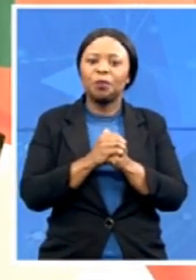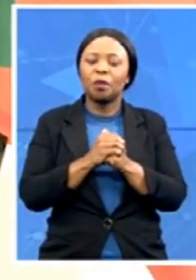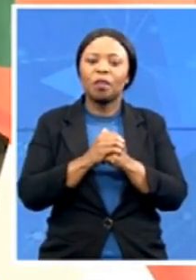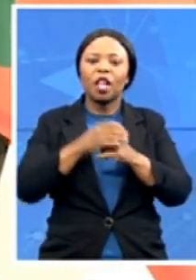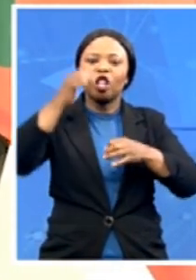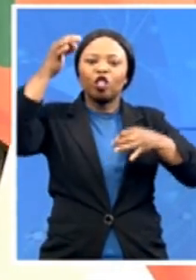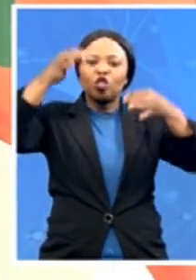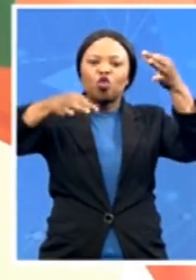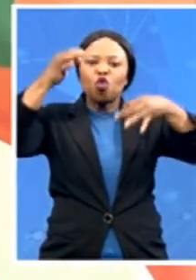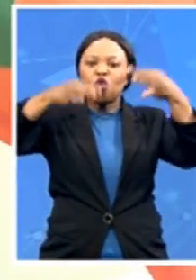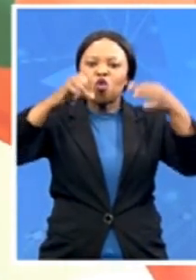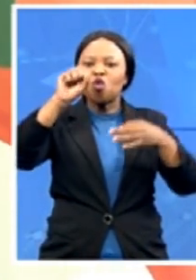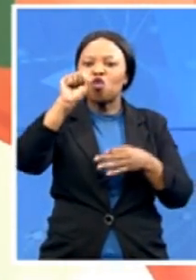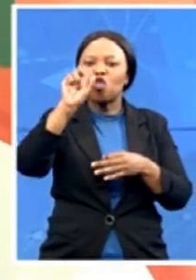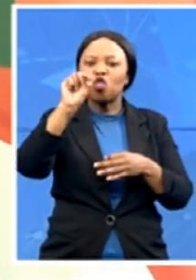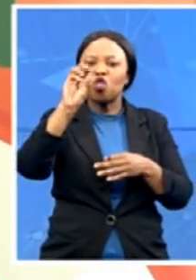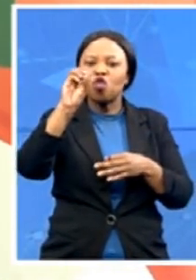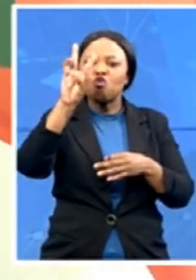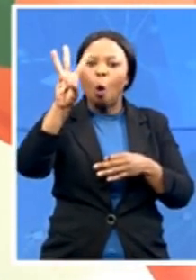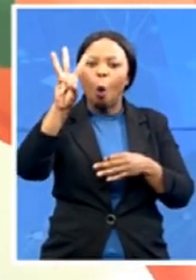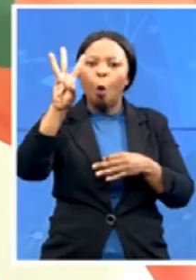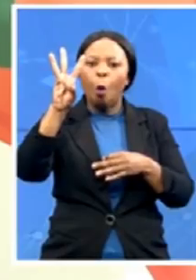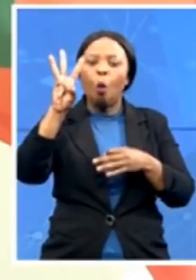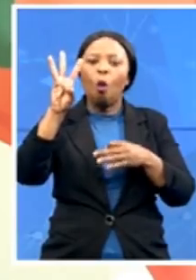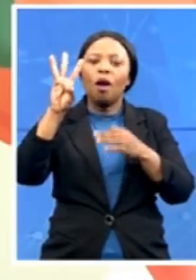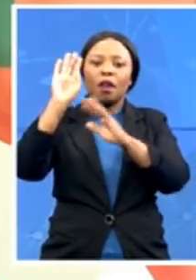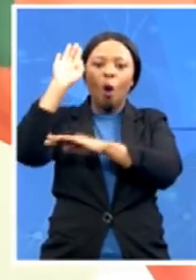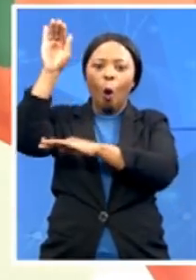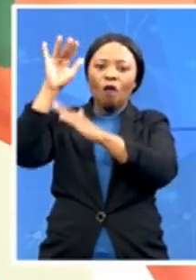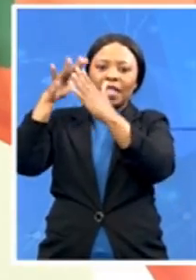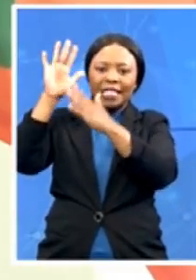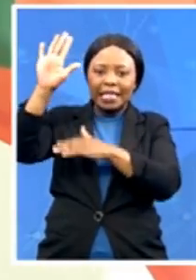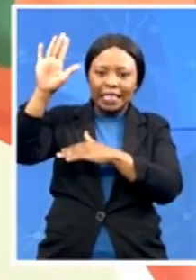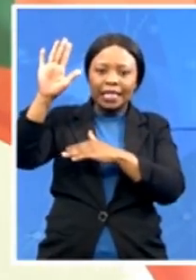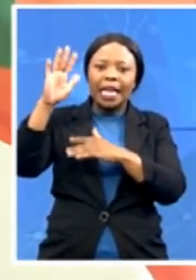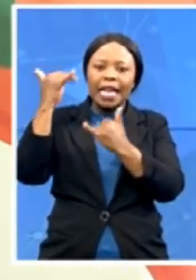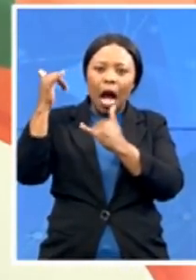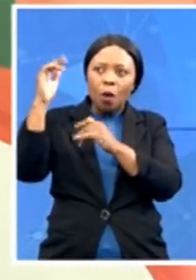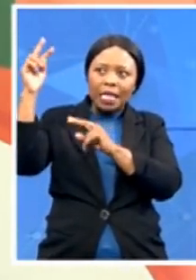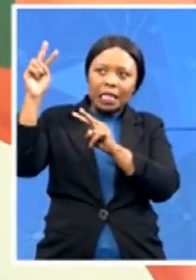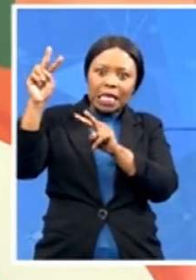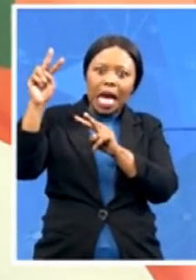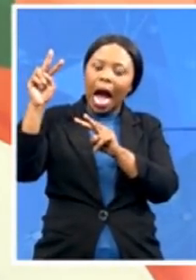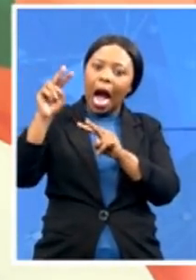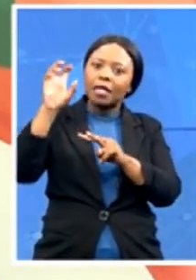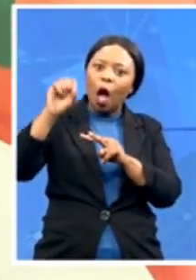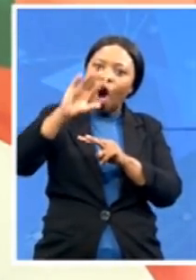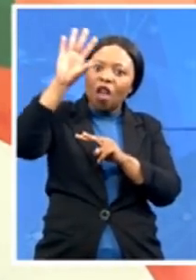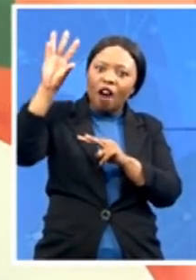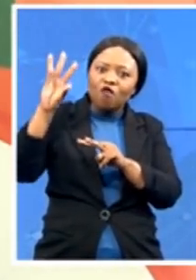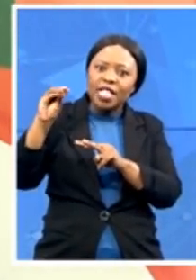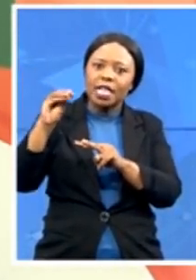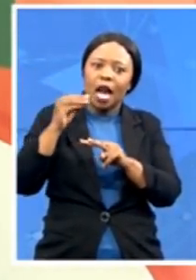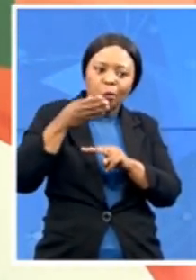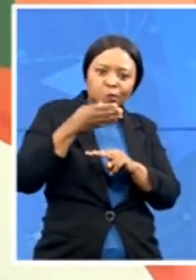kumazwa ngasenhla. Siyayibona loo nto ngoku isnow siyangena apha eMzantsi Afrika. Ithethe ukuthi ke ngoku we